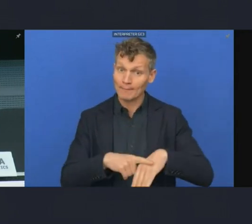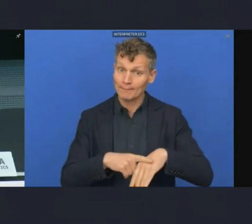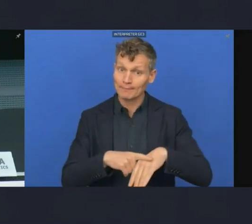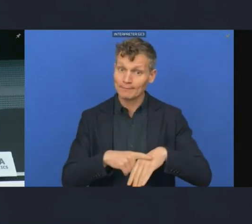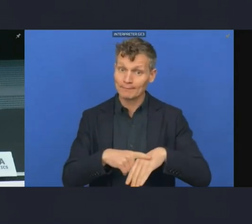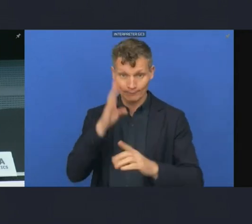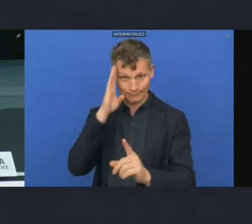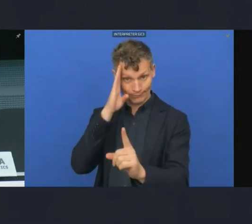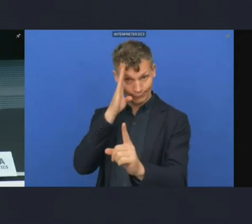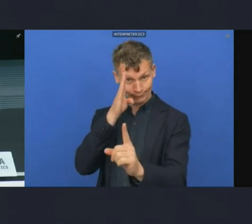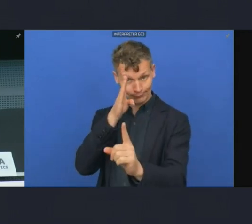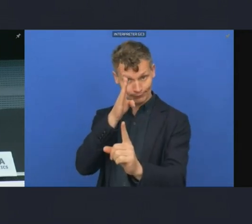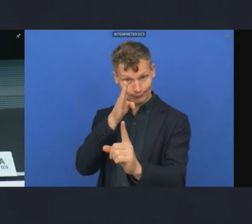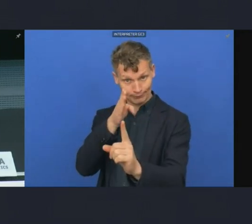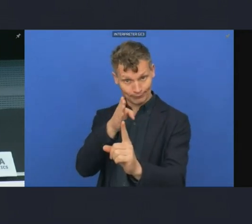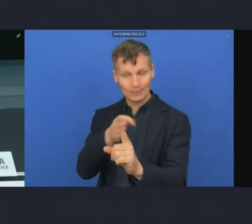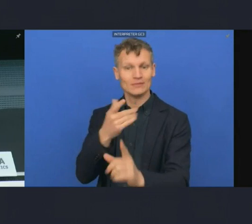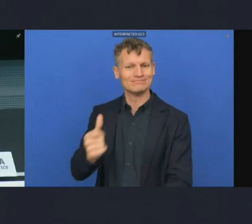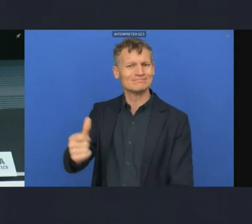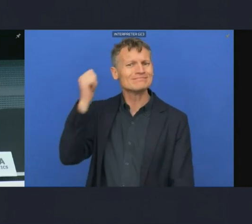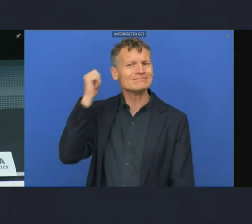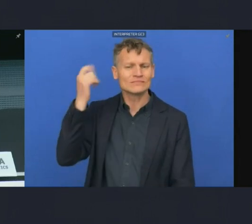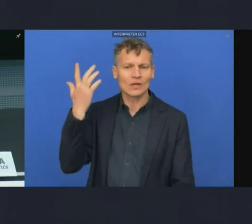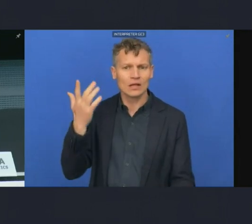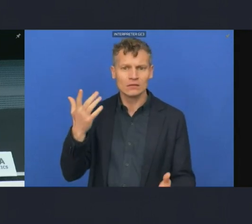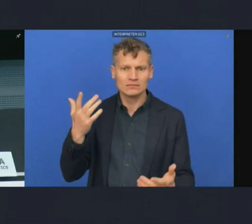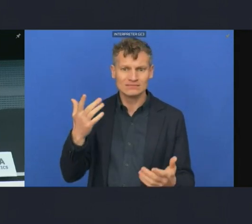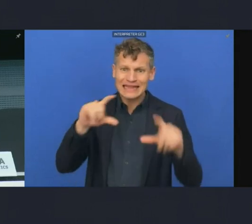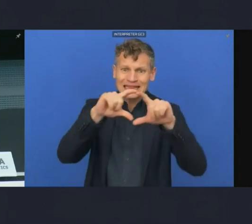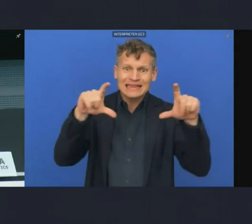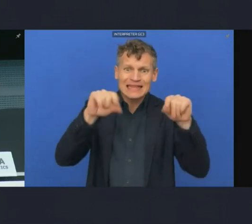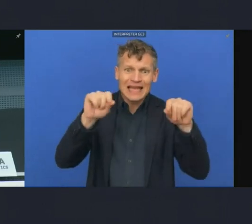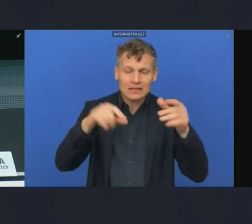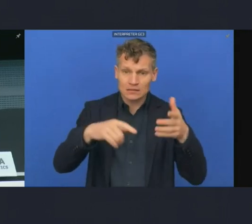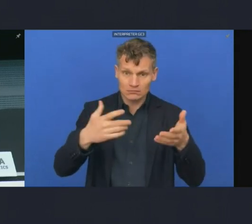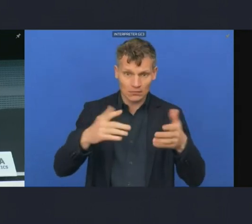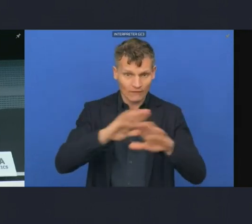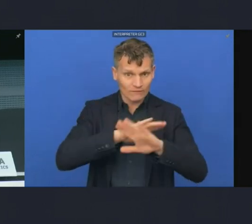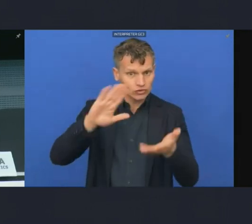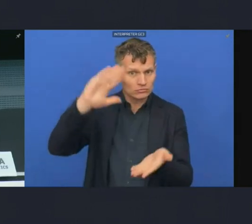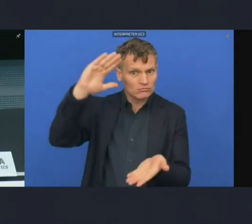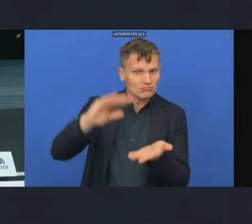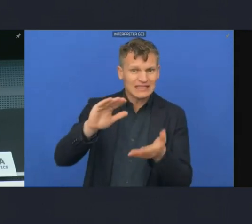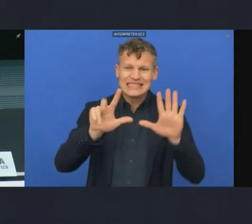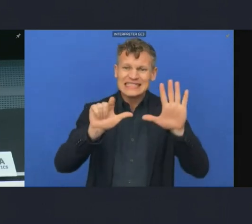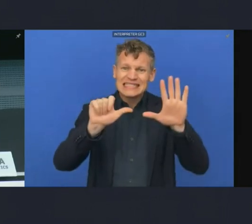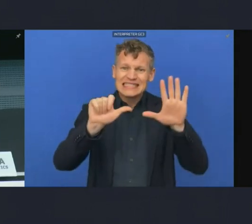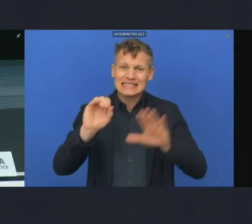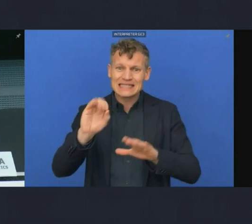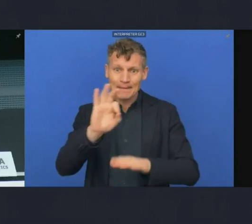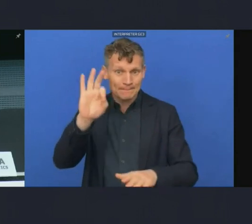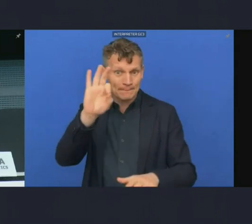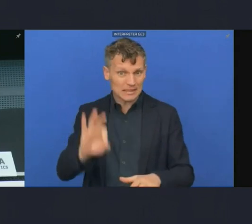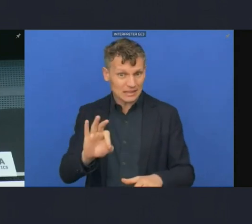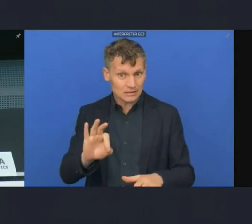we already had sold 60% of our ticket sales, so it was really, really promising.